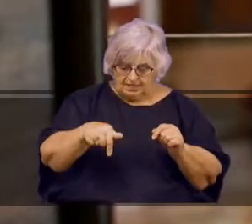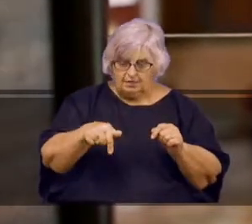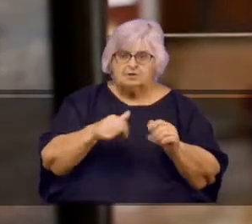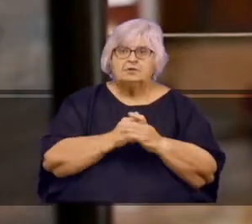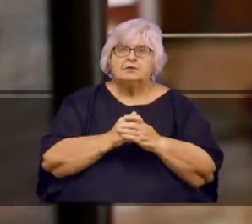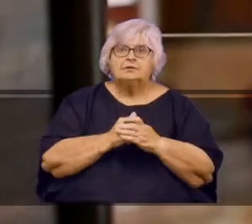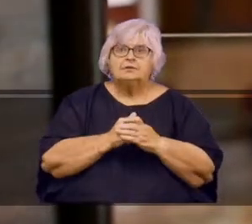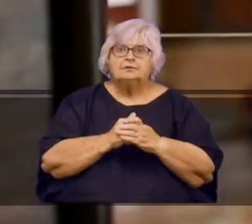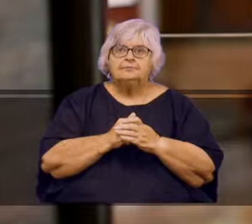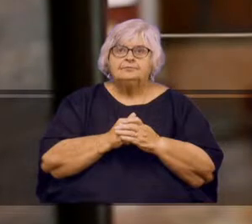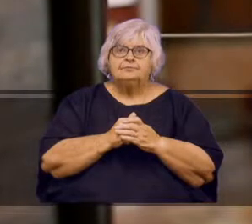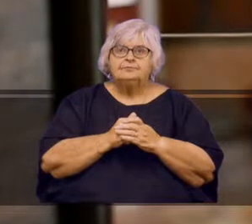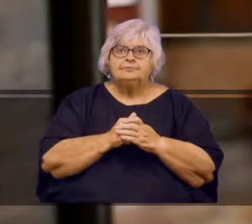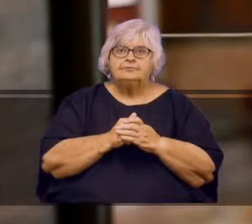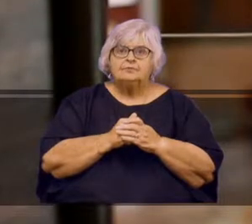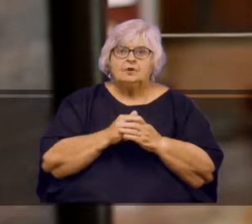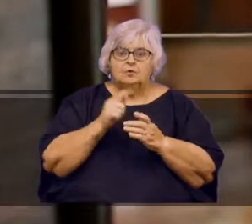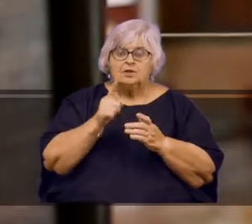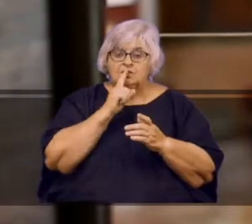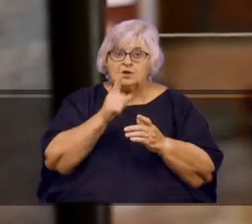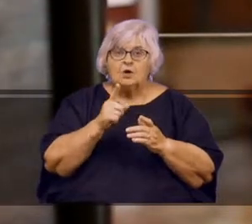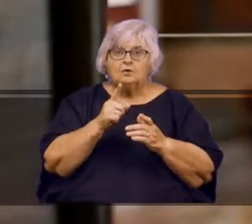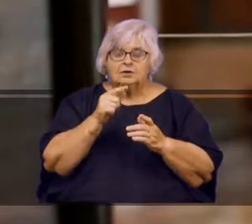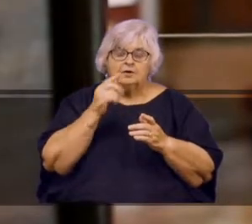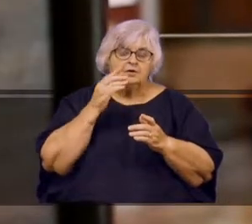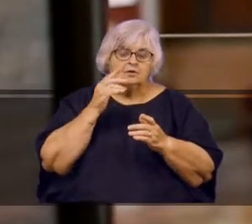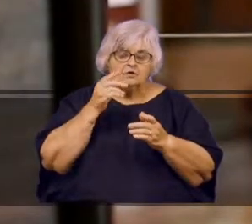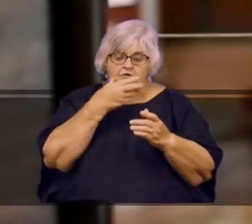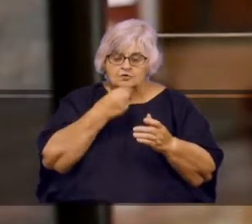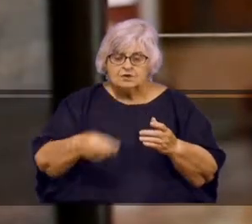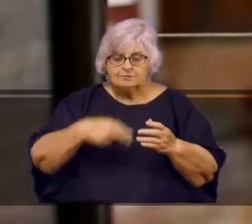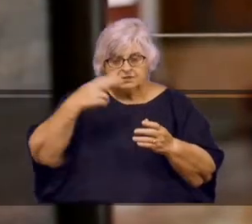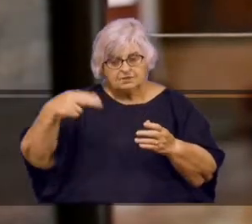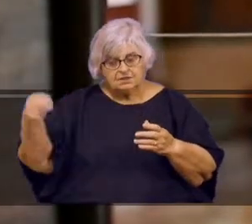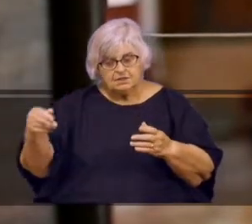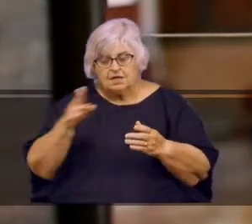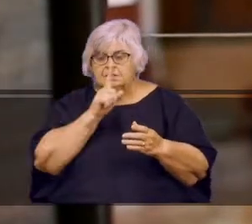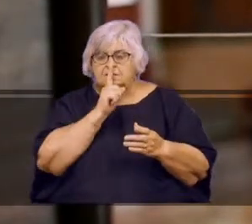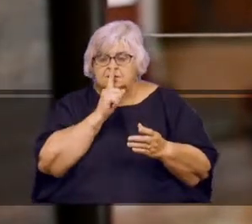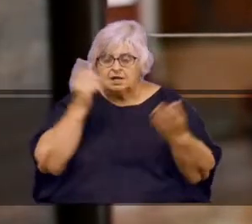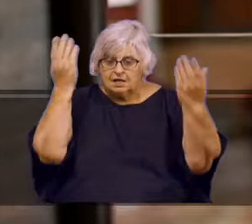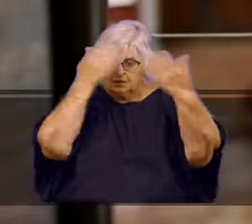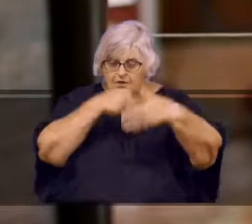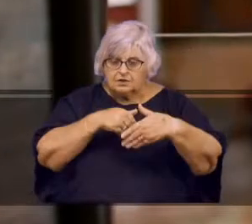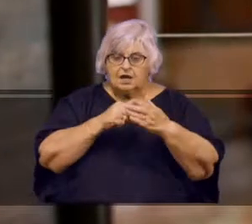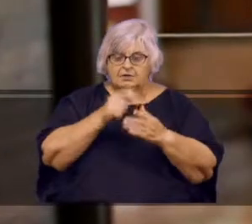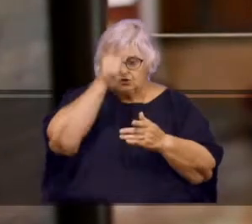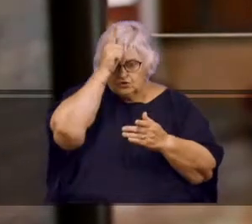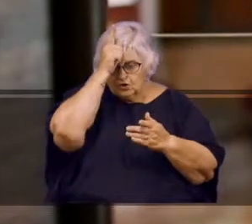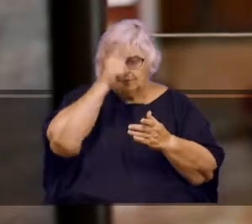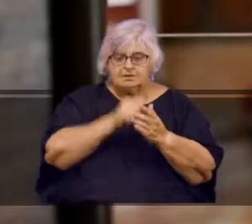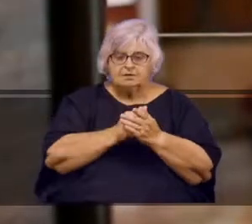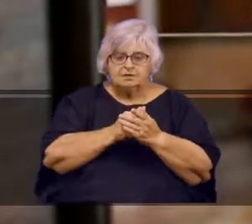corner of the world. We are told that the Christmas carol, Silent Night, or Stille Nacht,